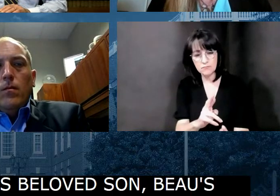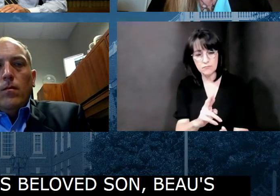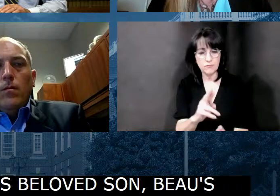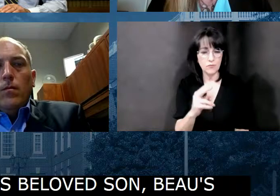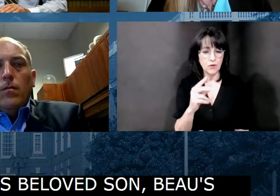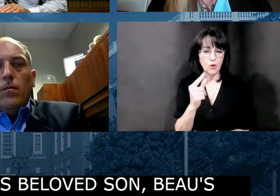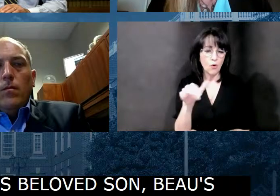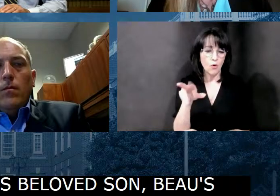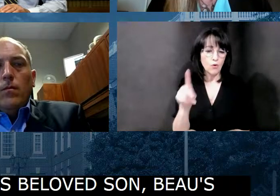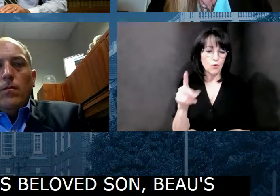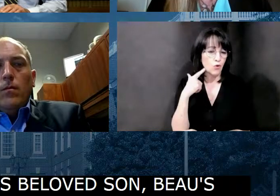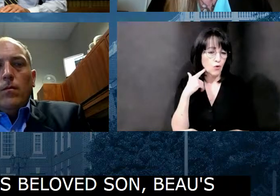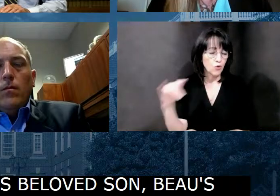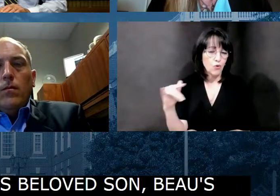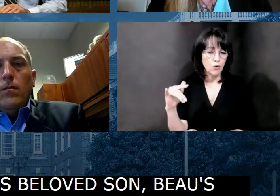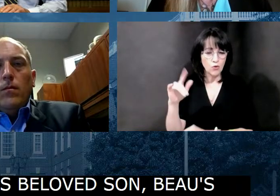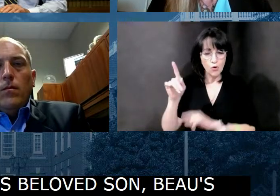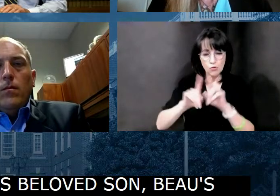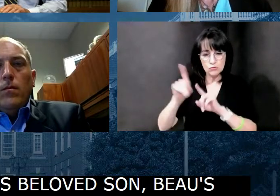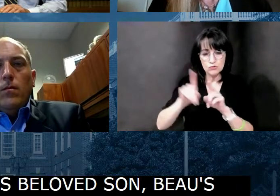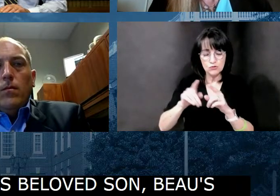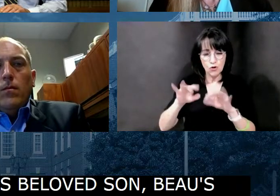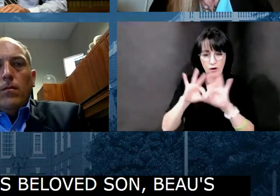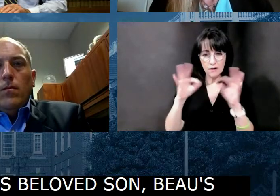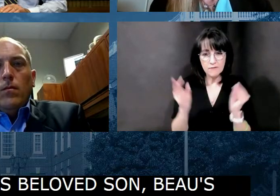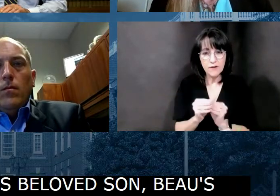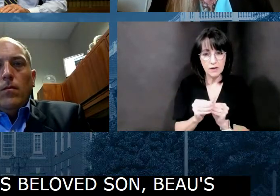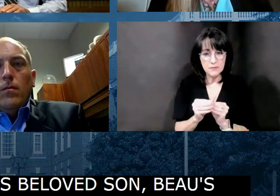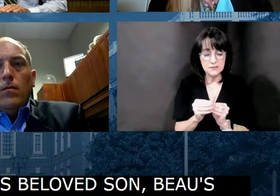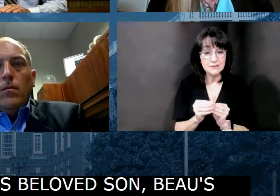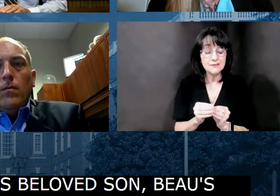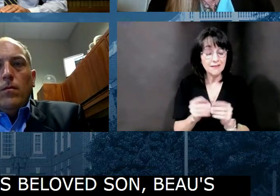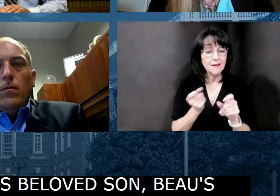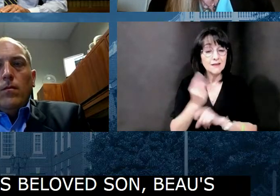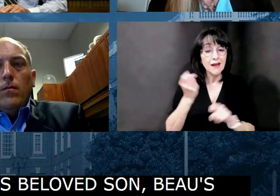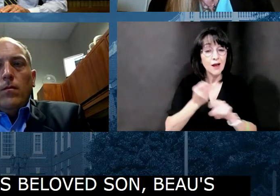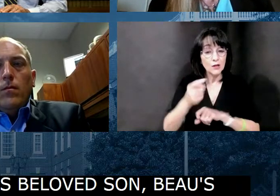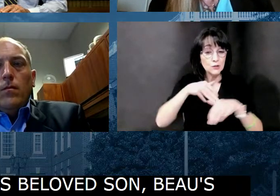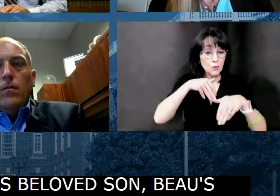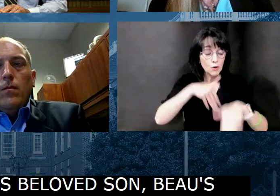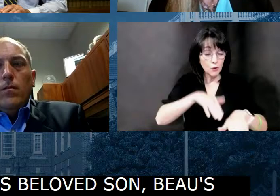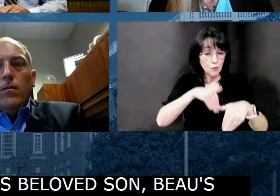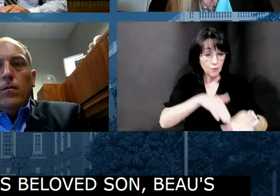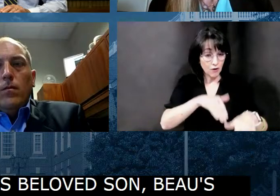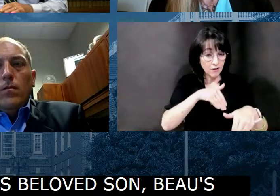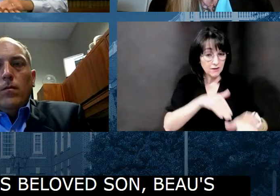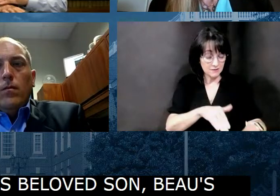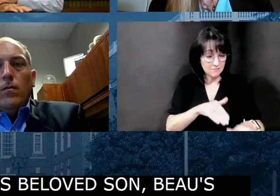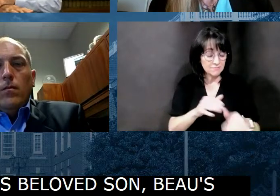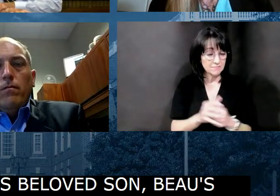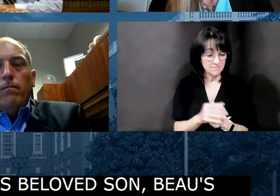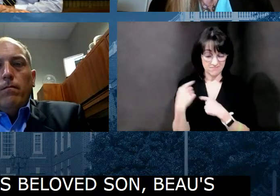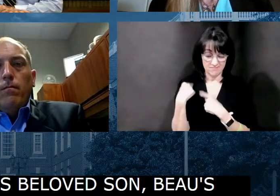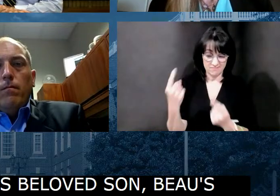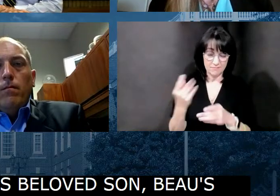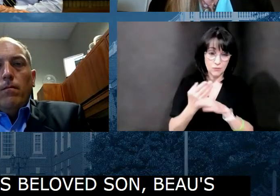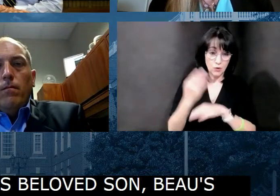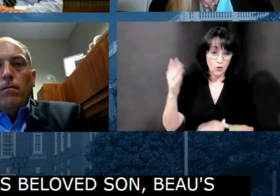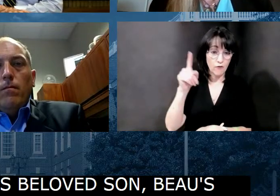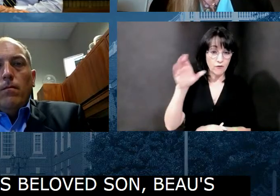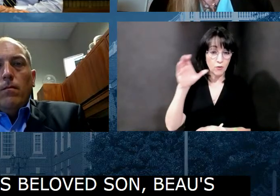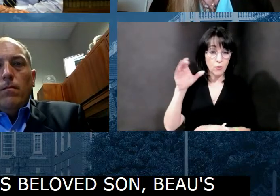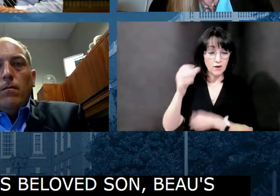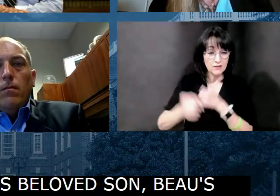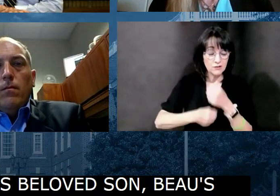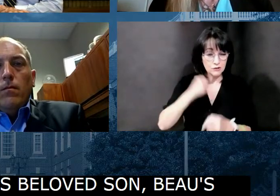We completed the weekend with the annual parade that's been running over 100 years down